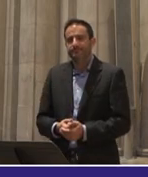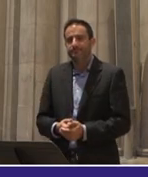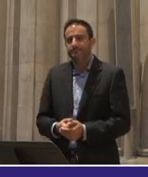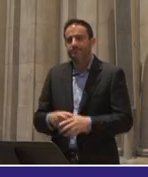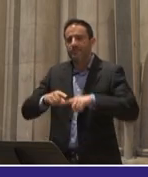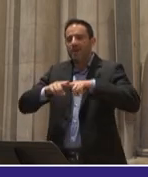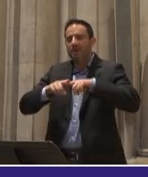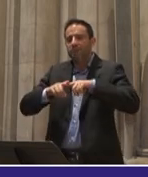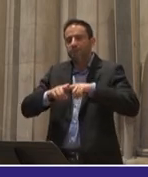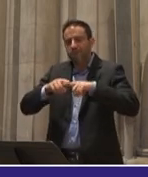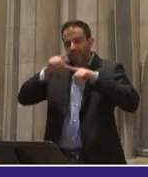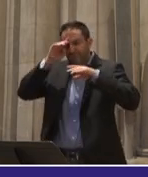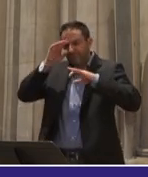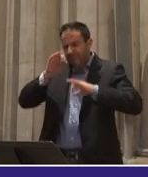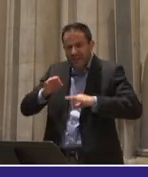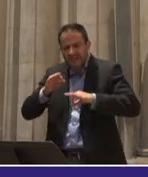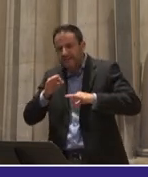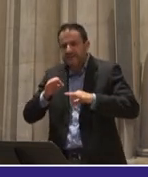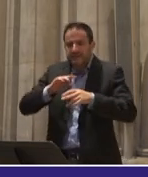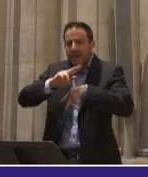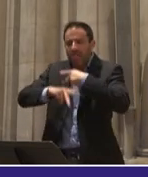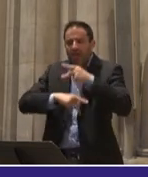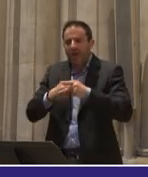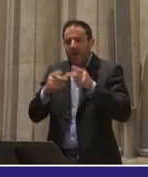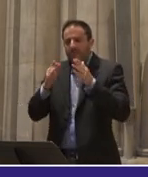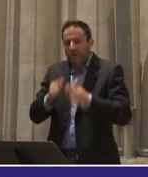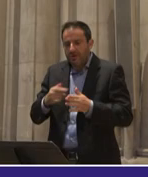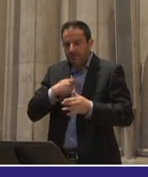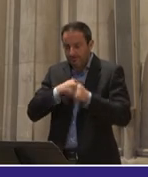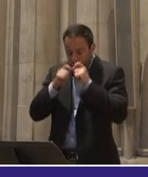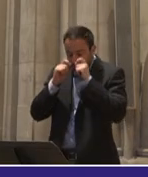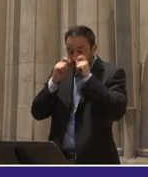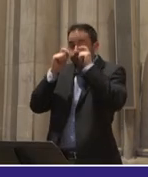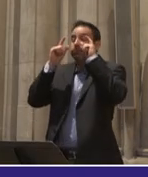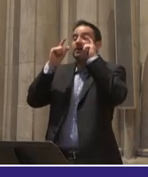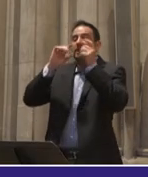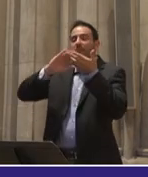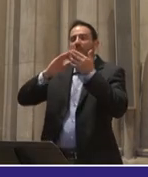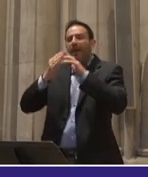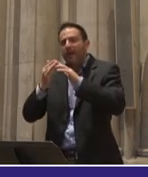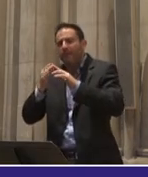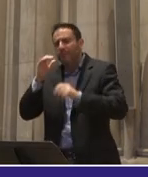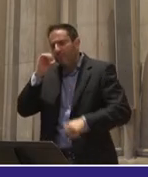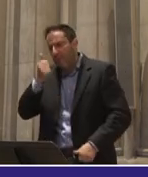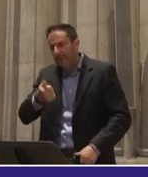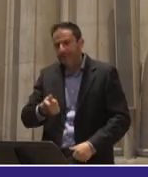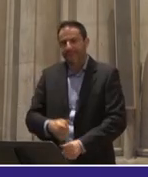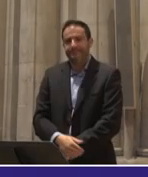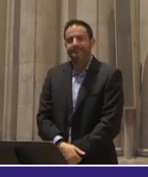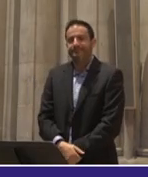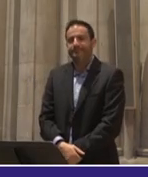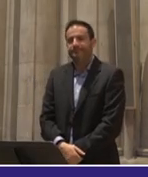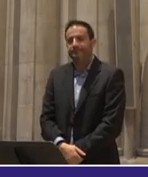determine what kind of person we will wake up to be tomorrow.